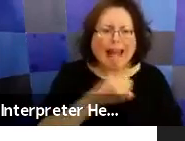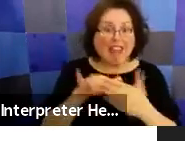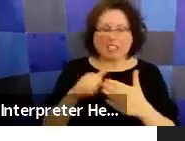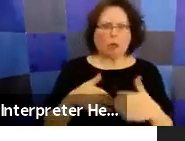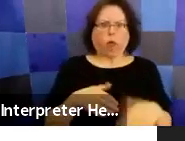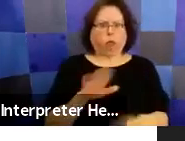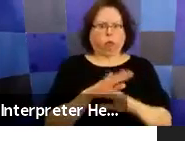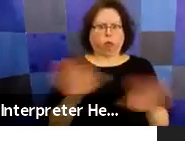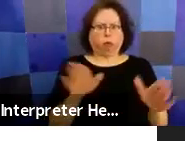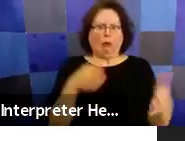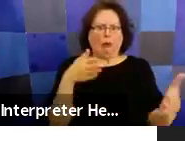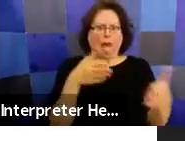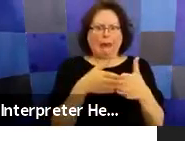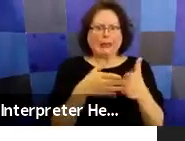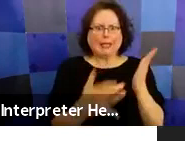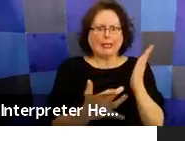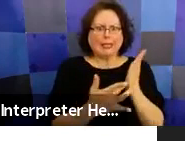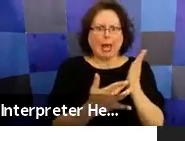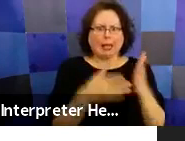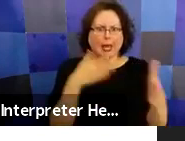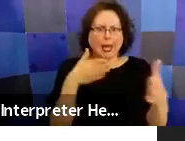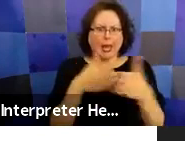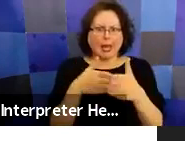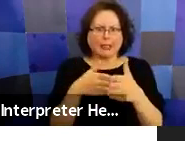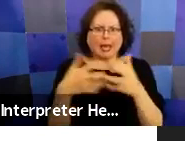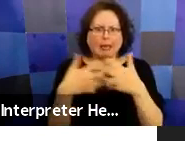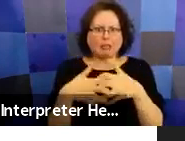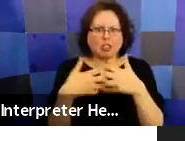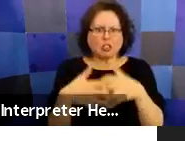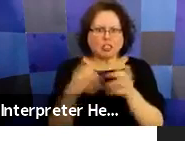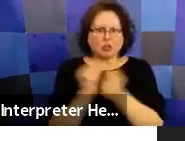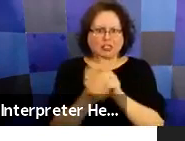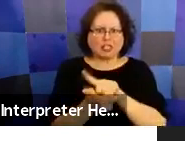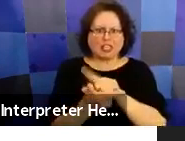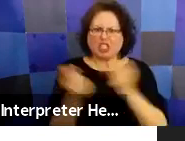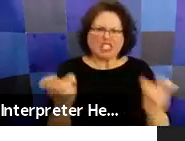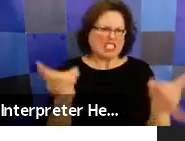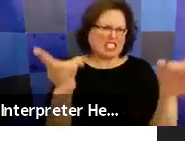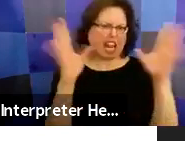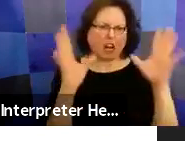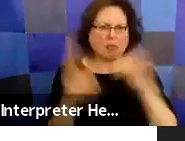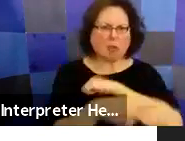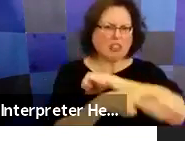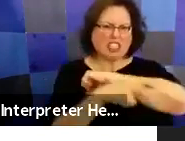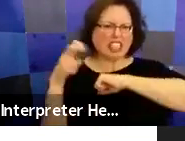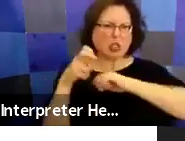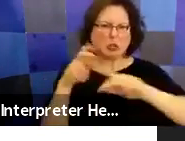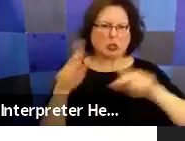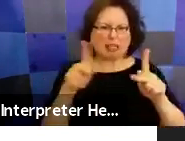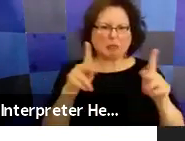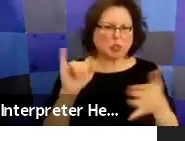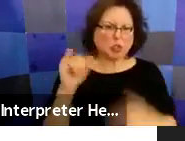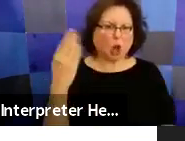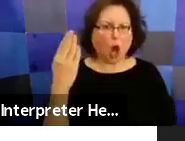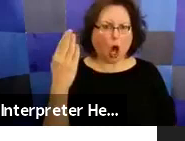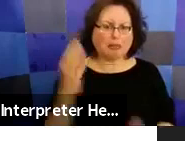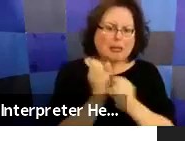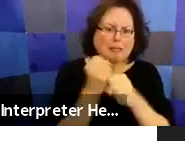anti-tech and anti-machine translation because it's terrible and it's stealing jobs and it's making human